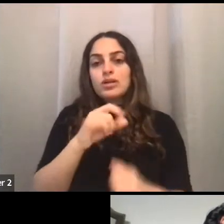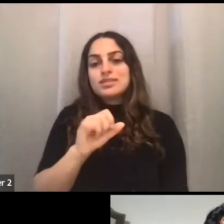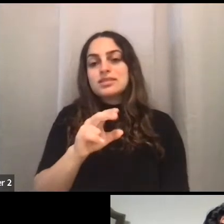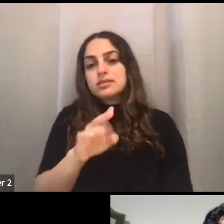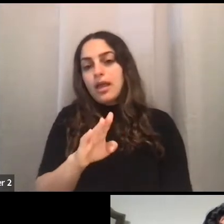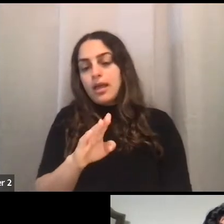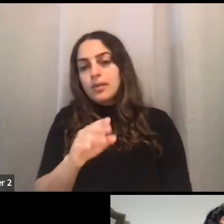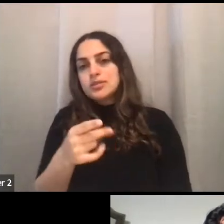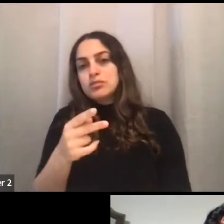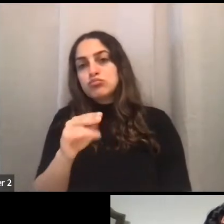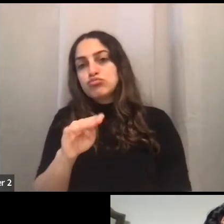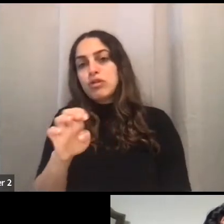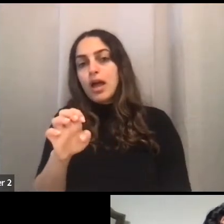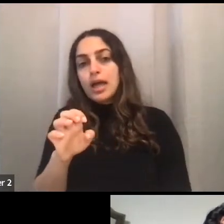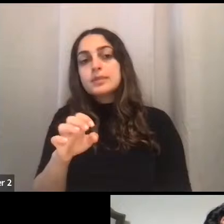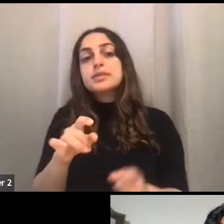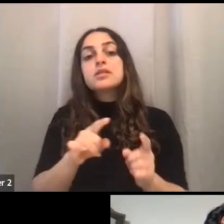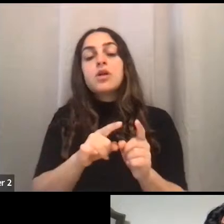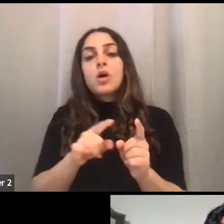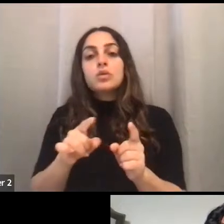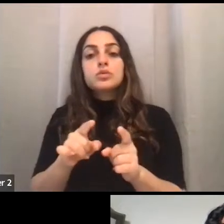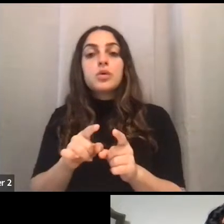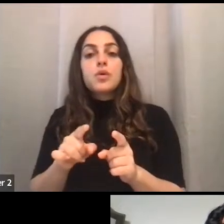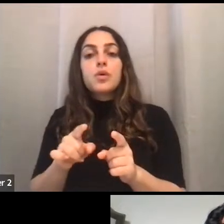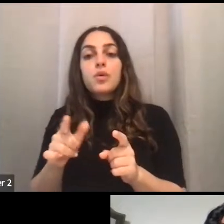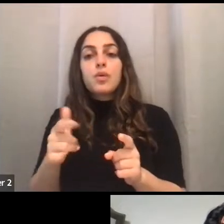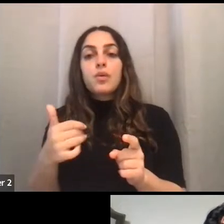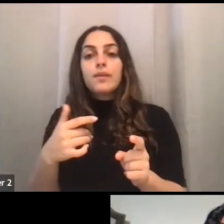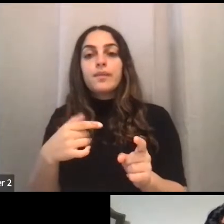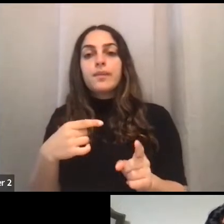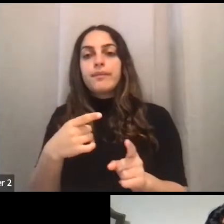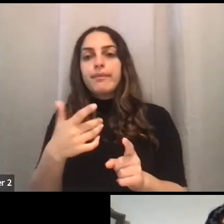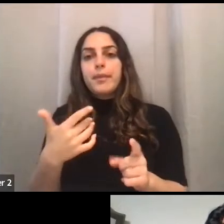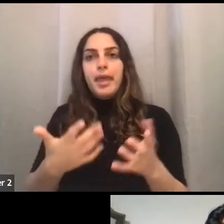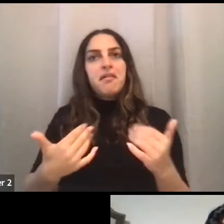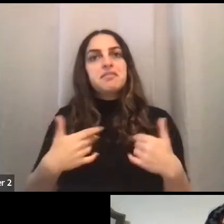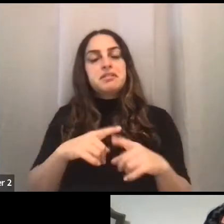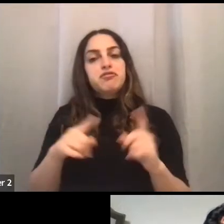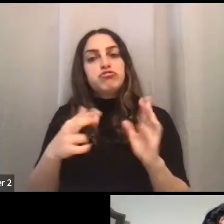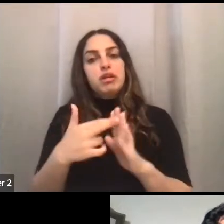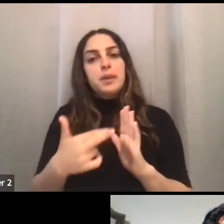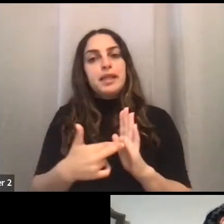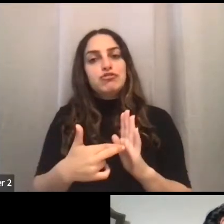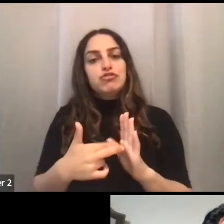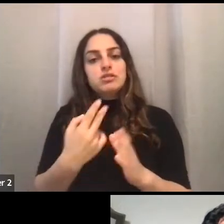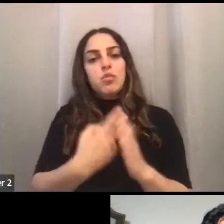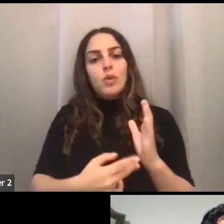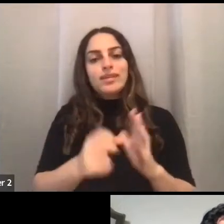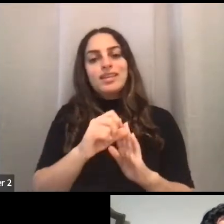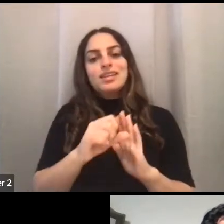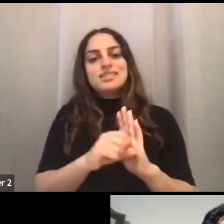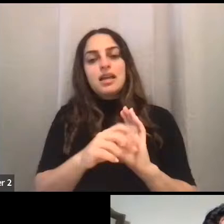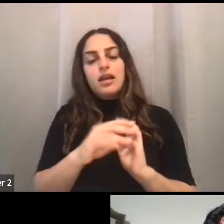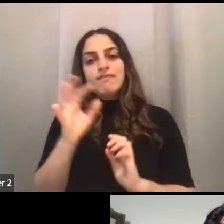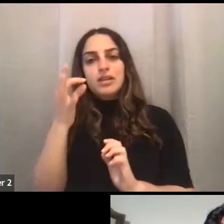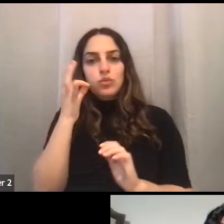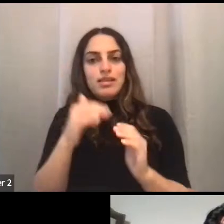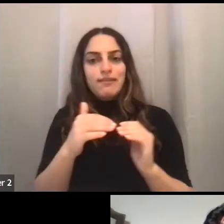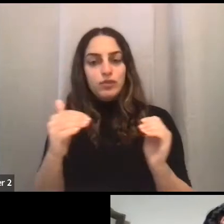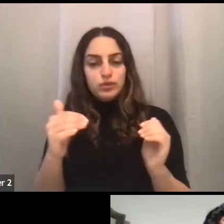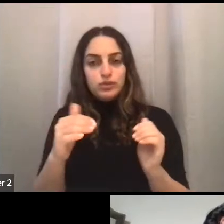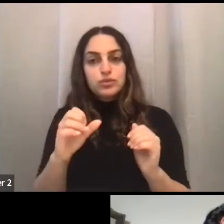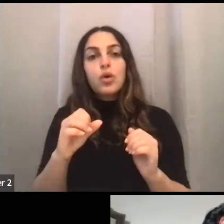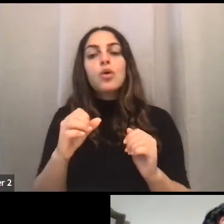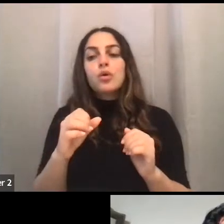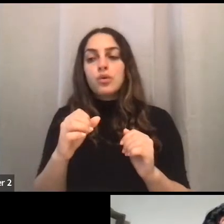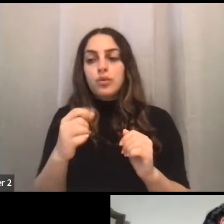also um you know have are subject to different regulators both at the state and federal levels and so one thing